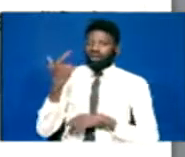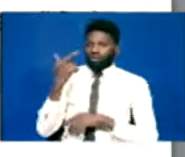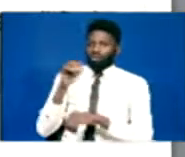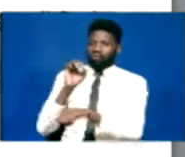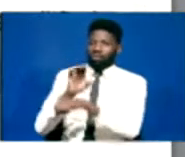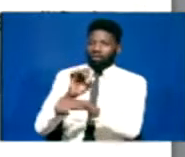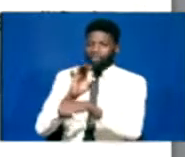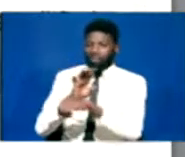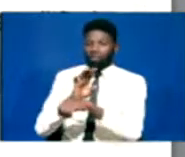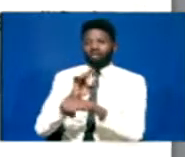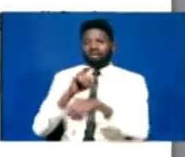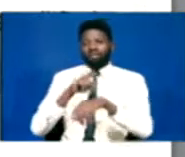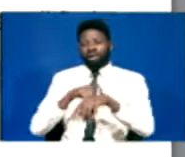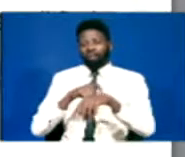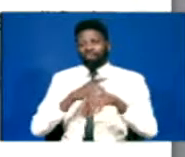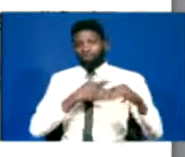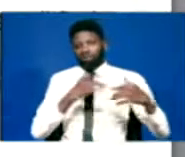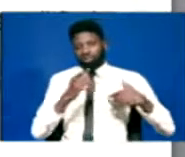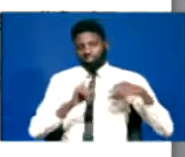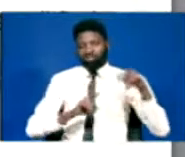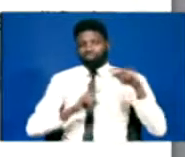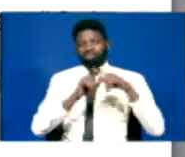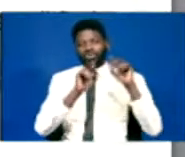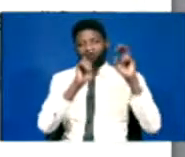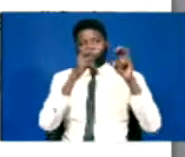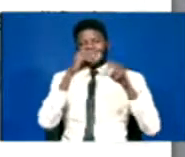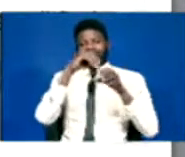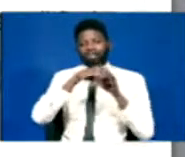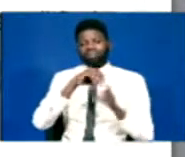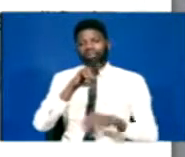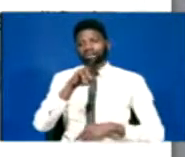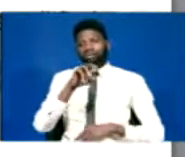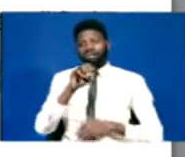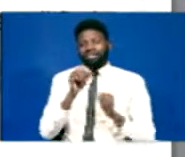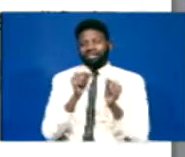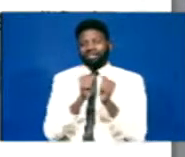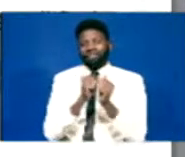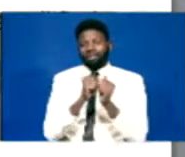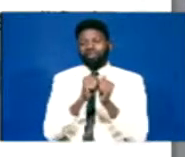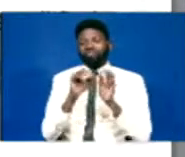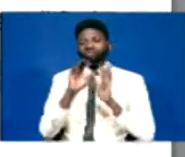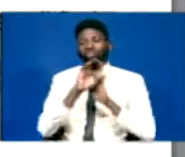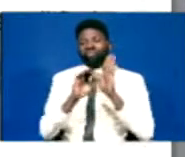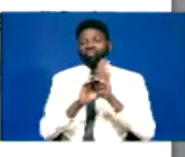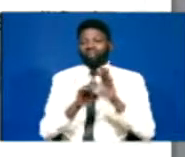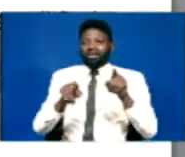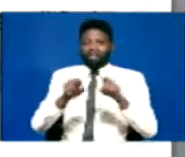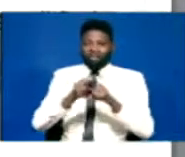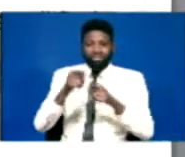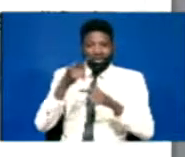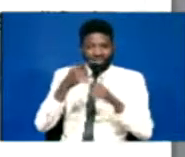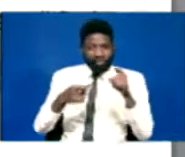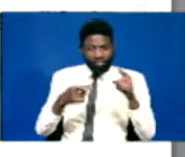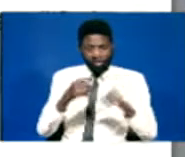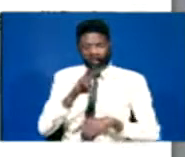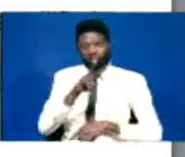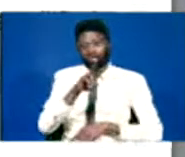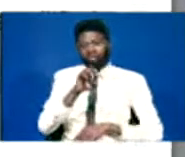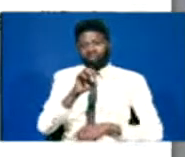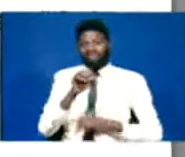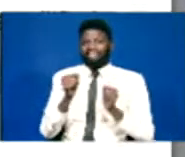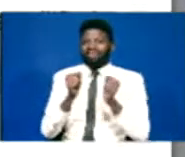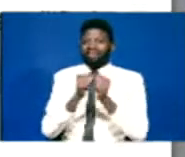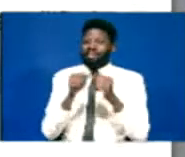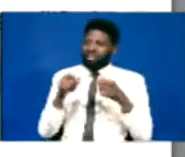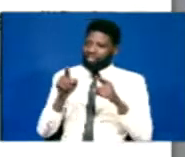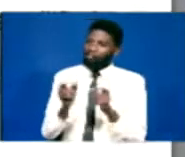concerns about some clauses that were in the 2010 constitution. And in that same year, 2010, it is when he formally